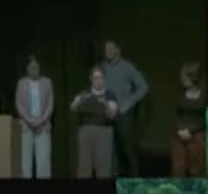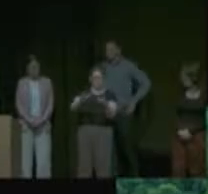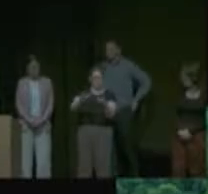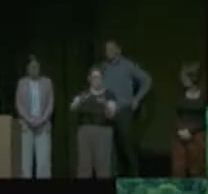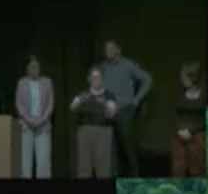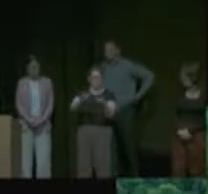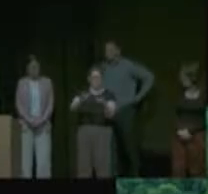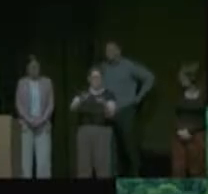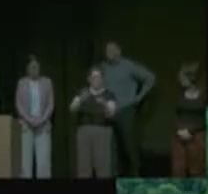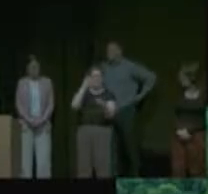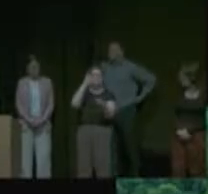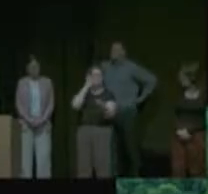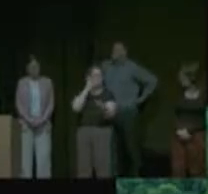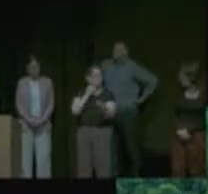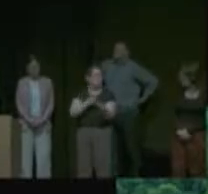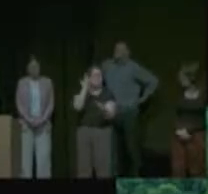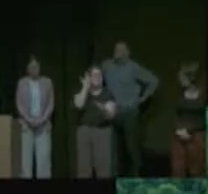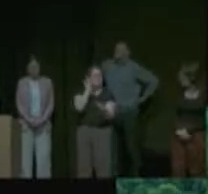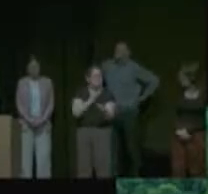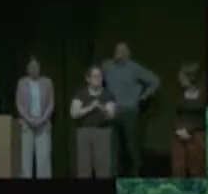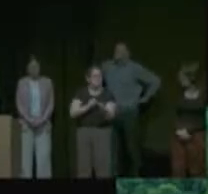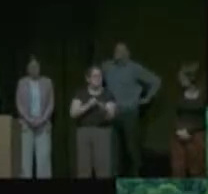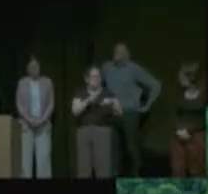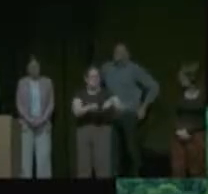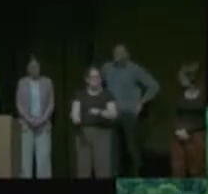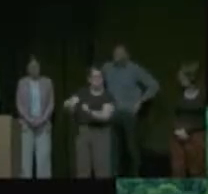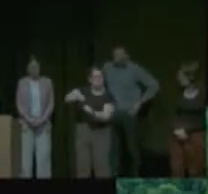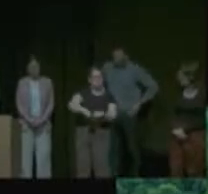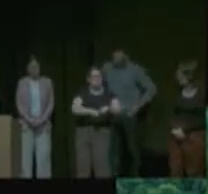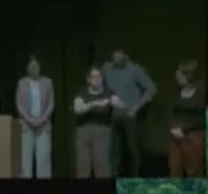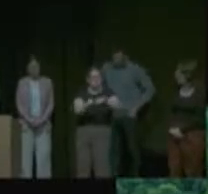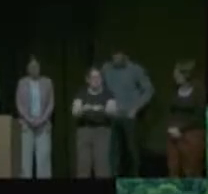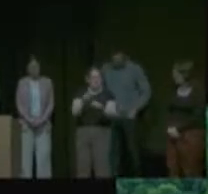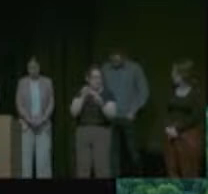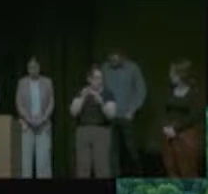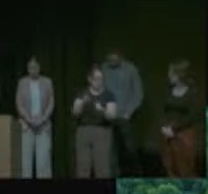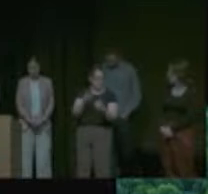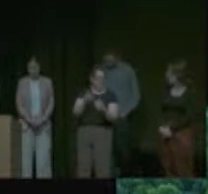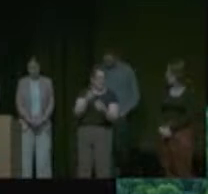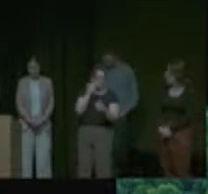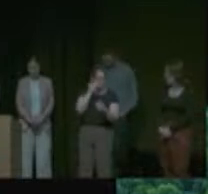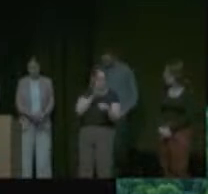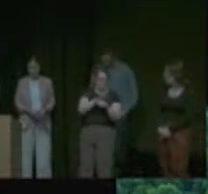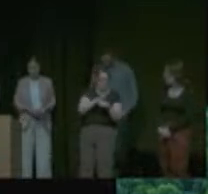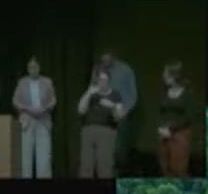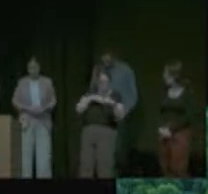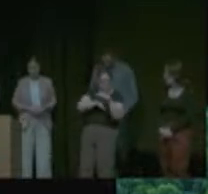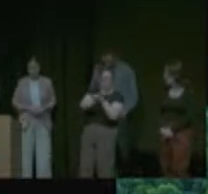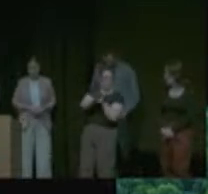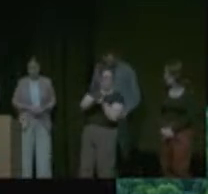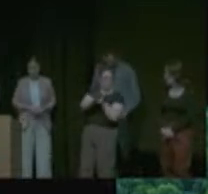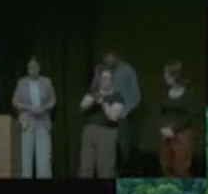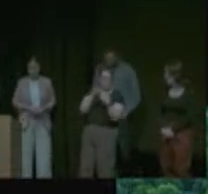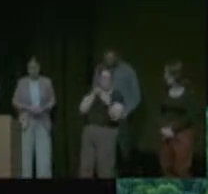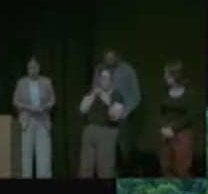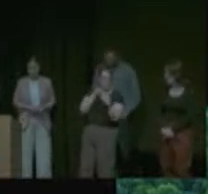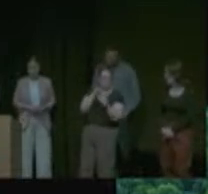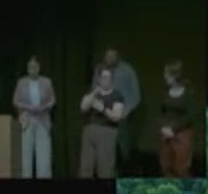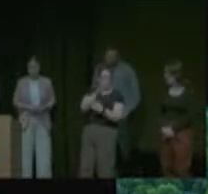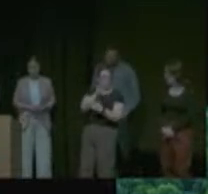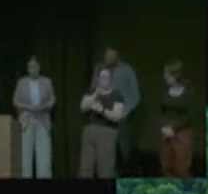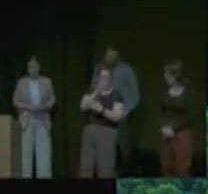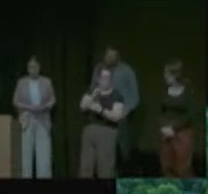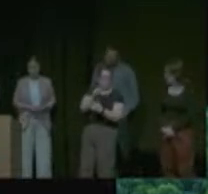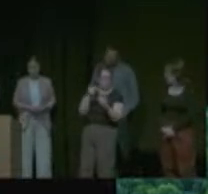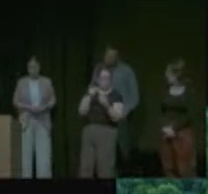experienced kayakers, because the place that you can get in will take you through the falls that are in Cuyahoga Falls. There by the Sheraton, they would